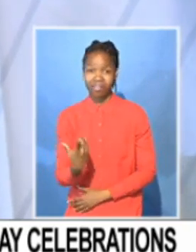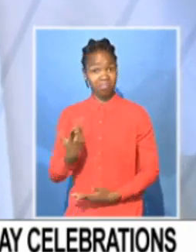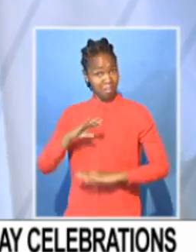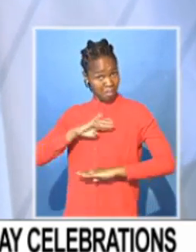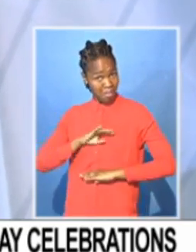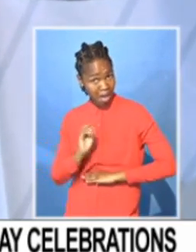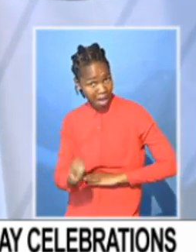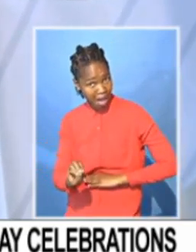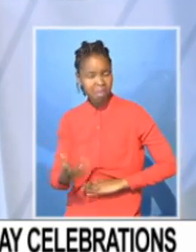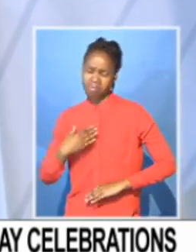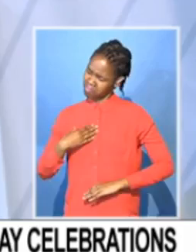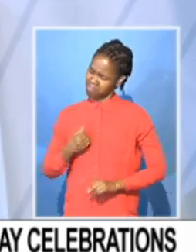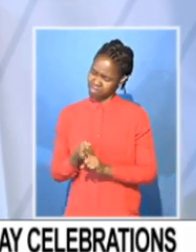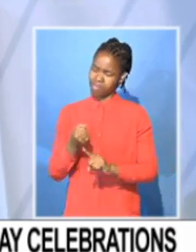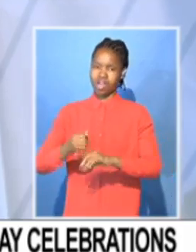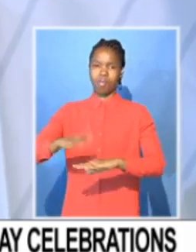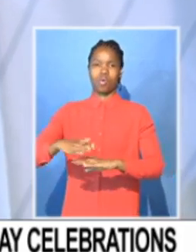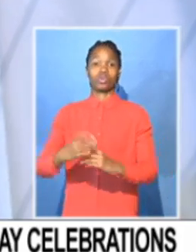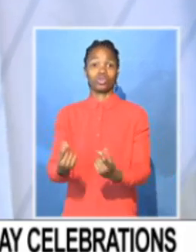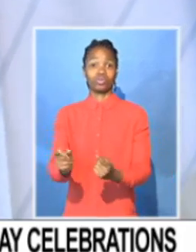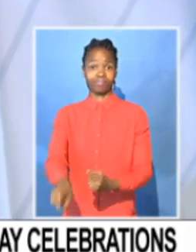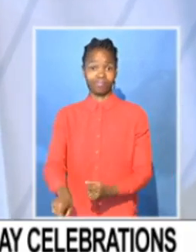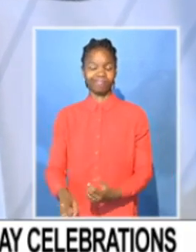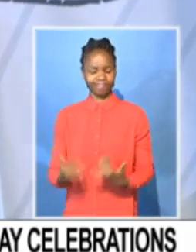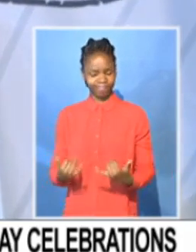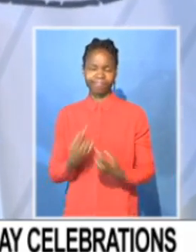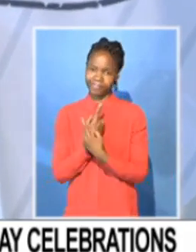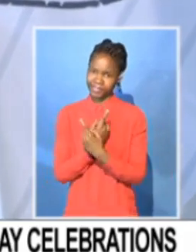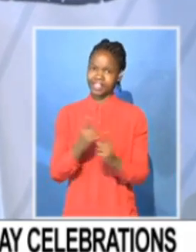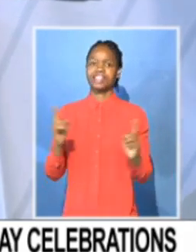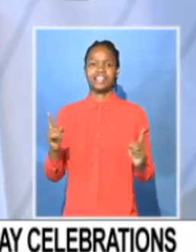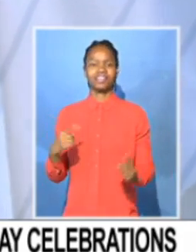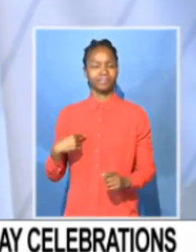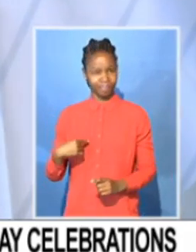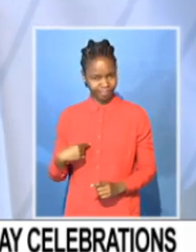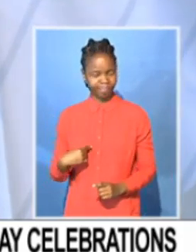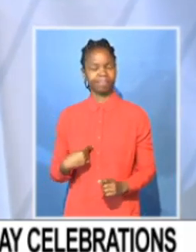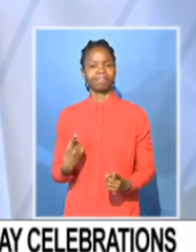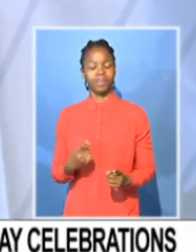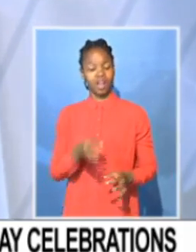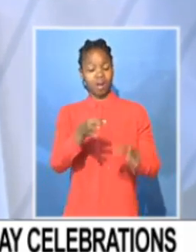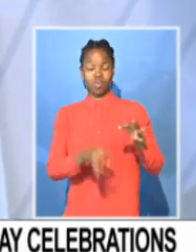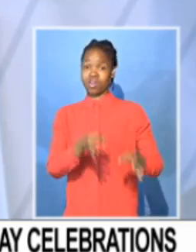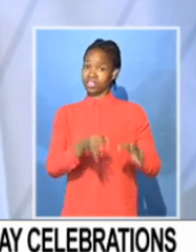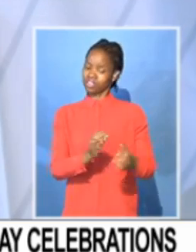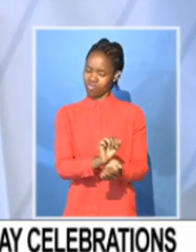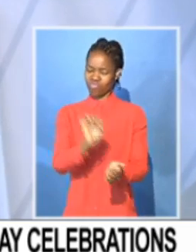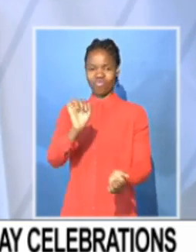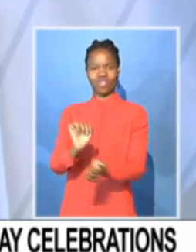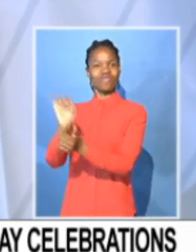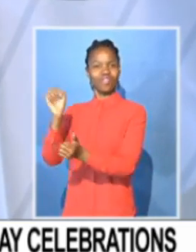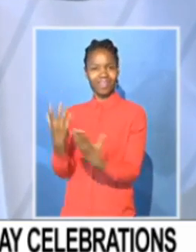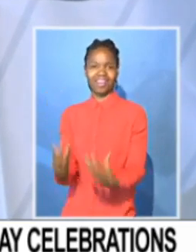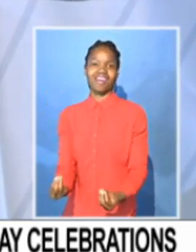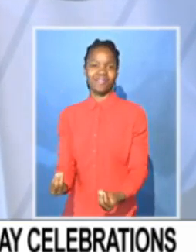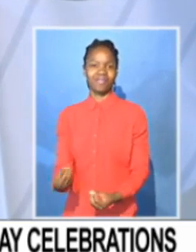I think it is important to know that we have a full political freedom. We can